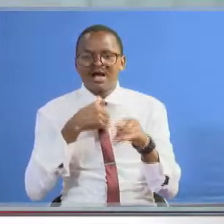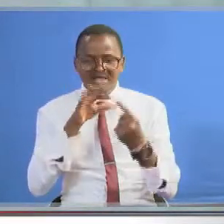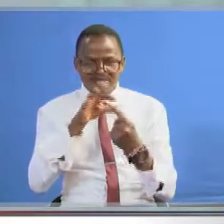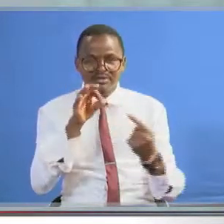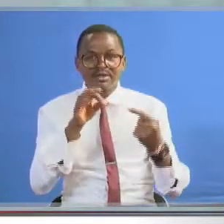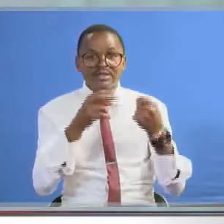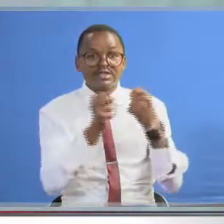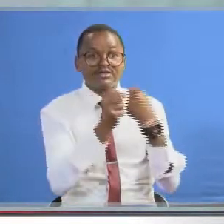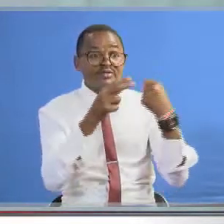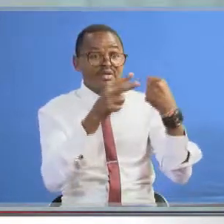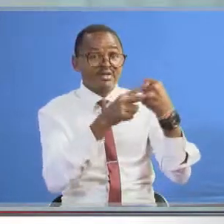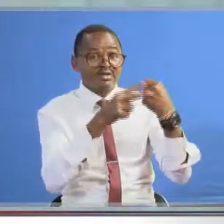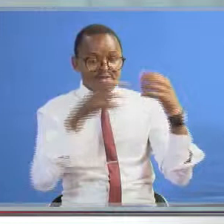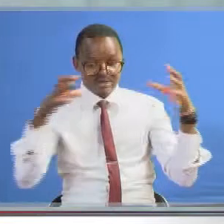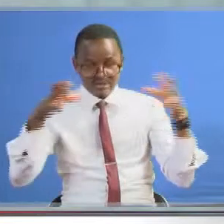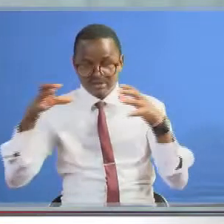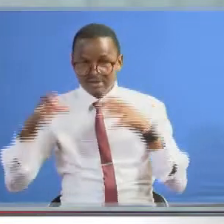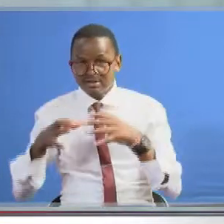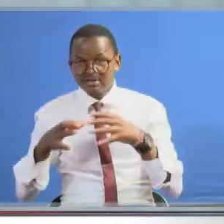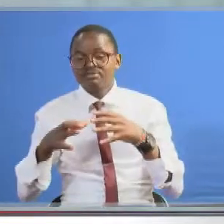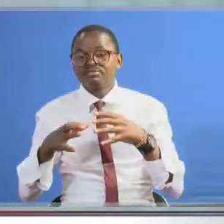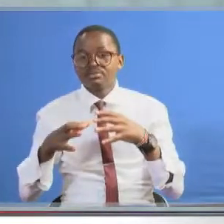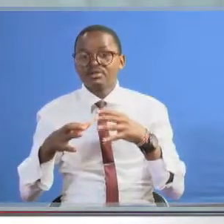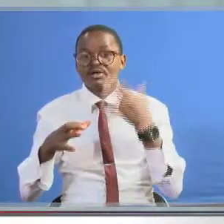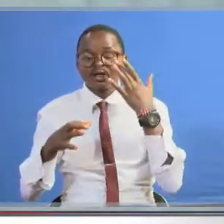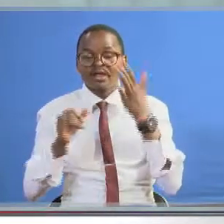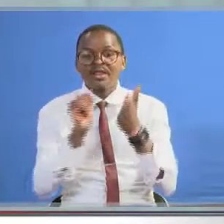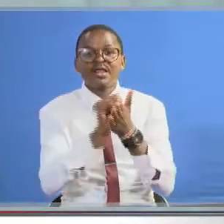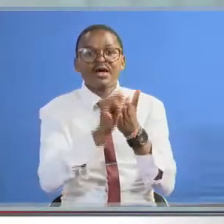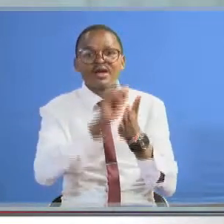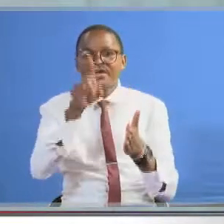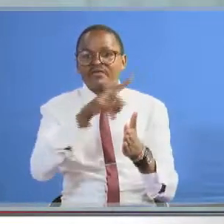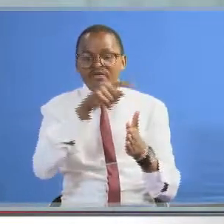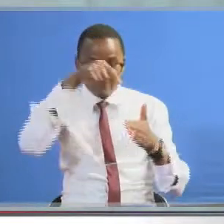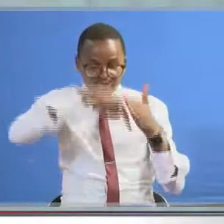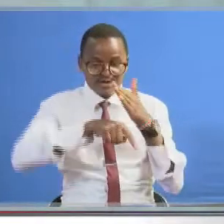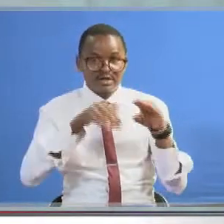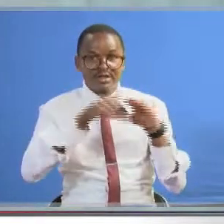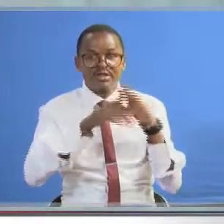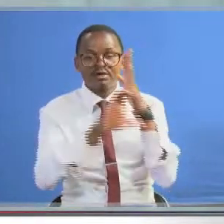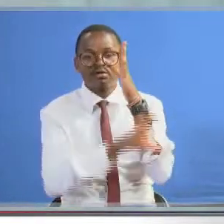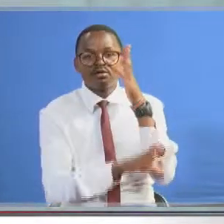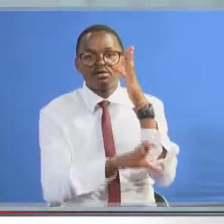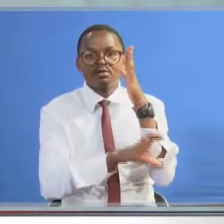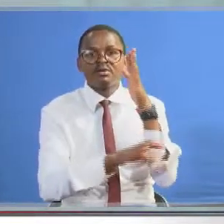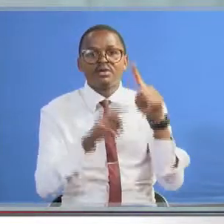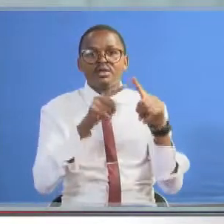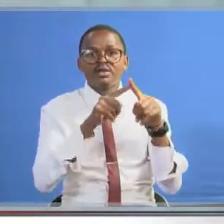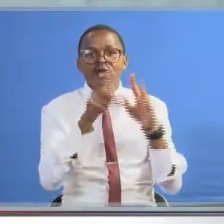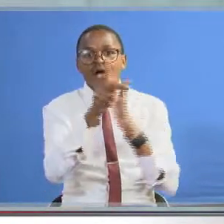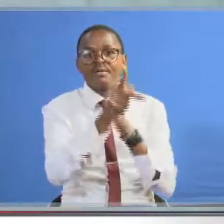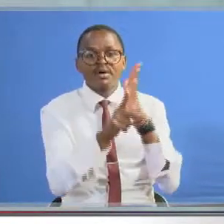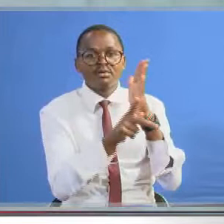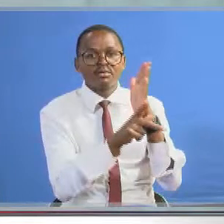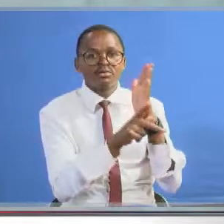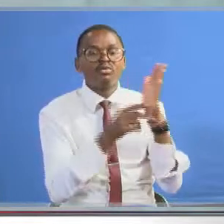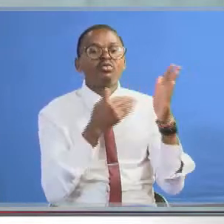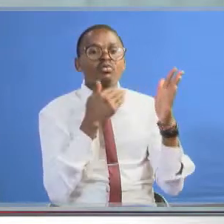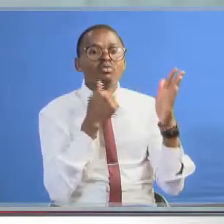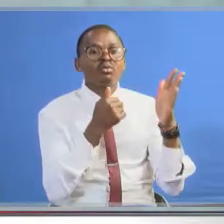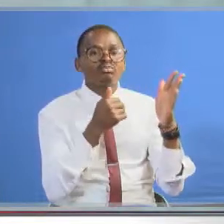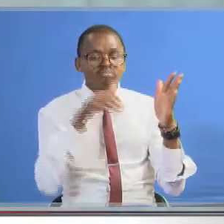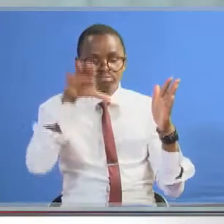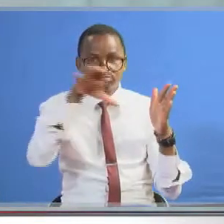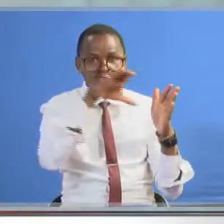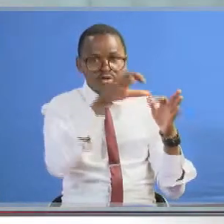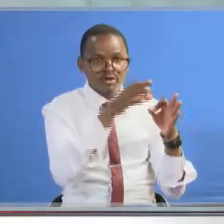specified 17 categories of second-hand spare parts that are banned from entry into the country in a policy shift intended to rid the